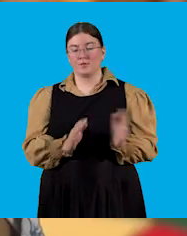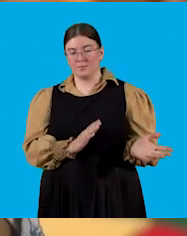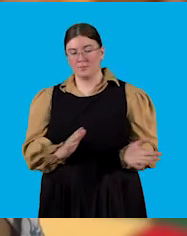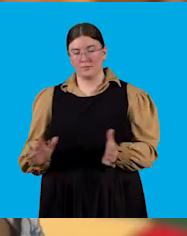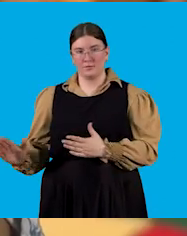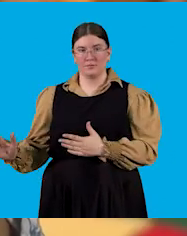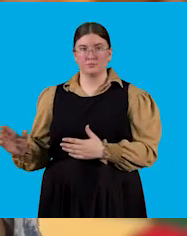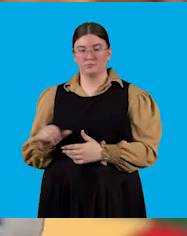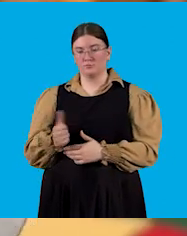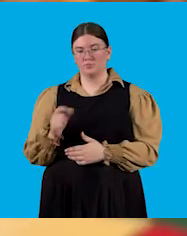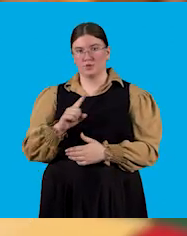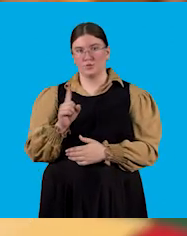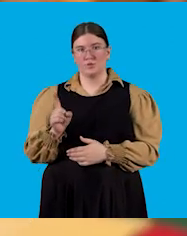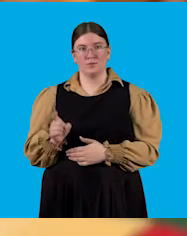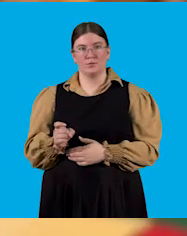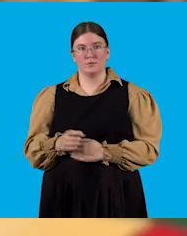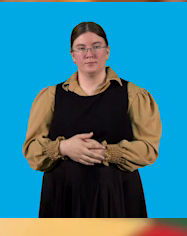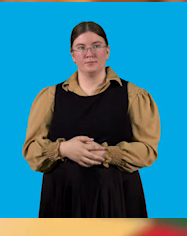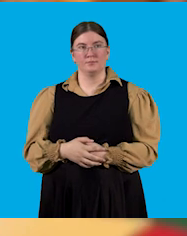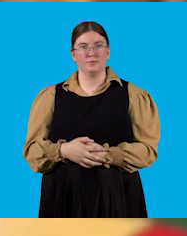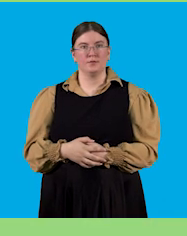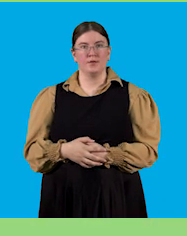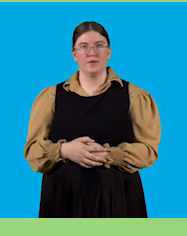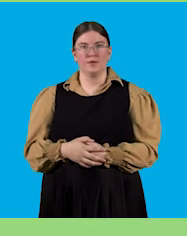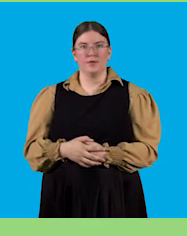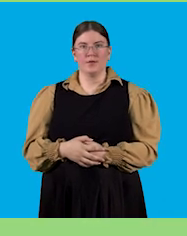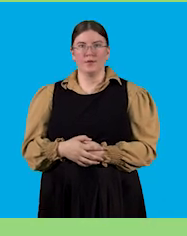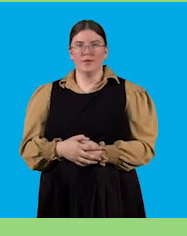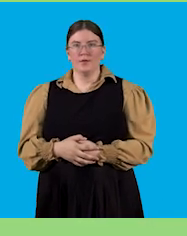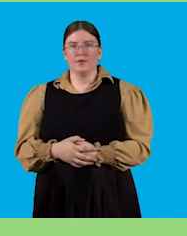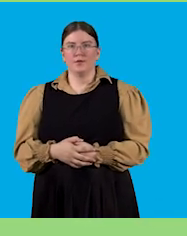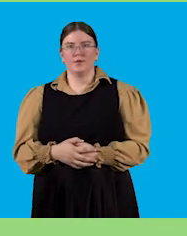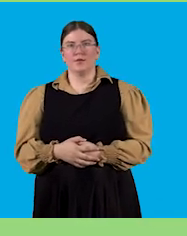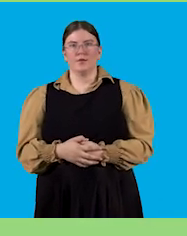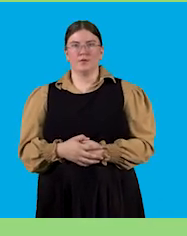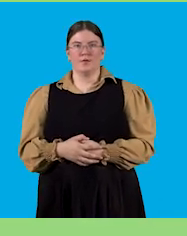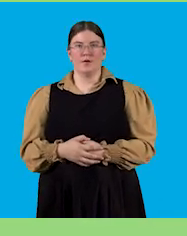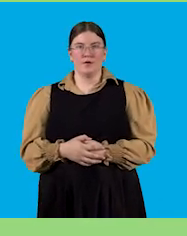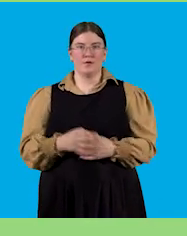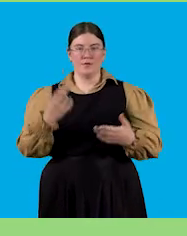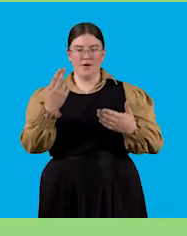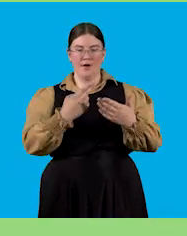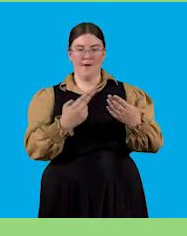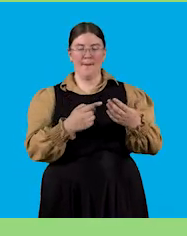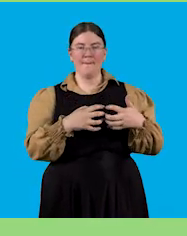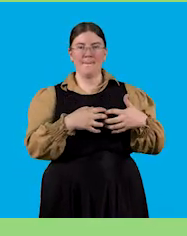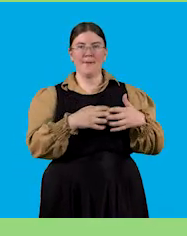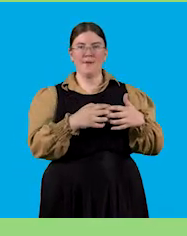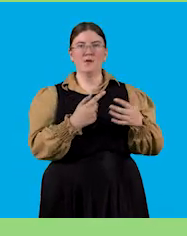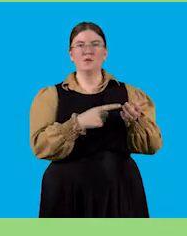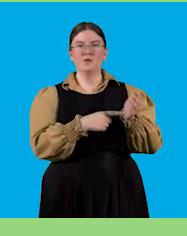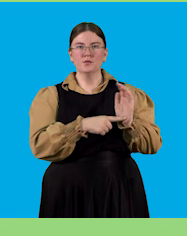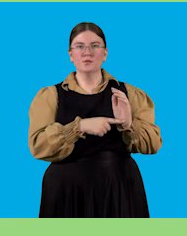Then moving on to the next question, the instruction says, create a flow diagram to show the process of